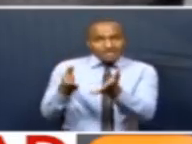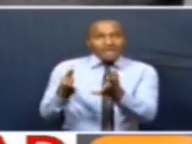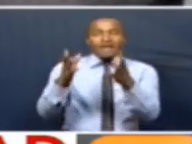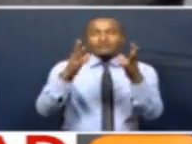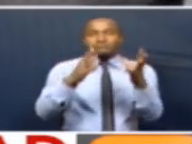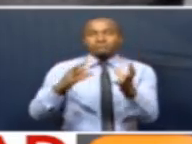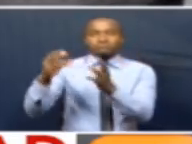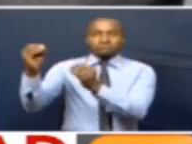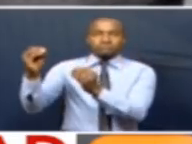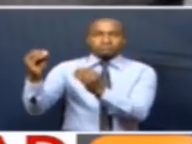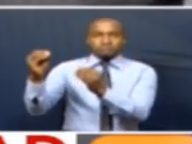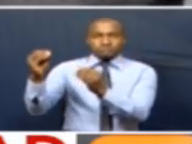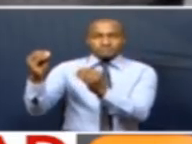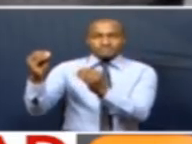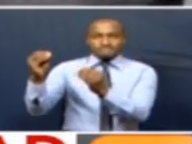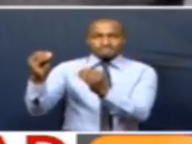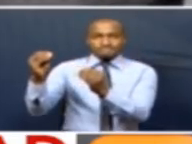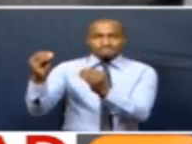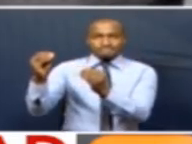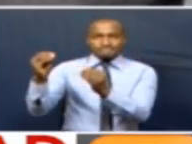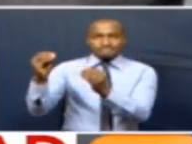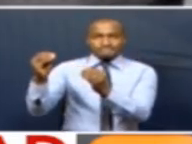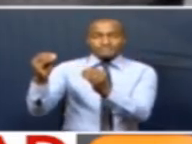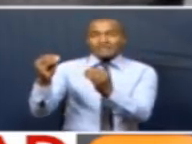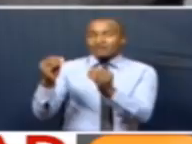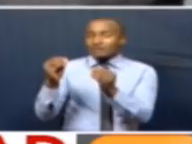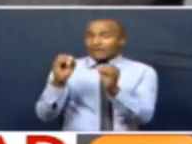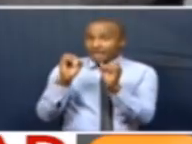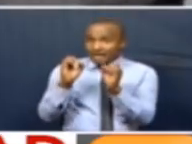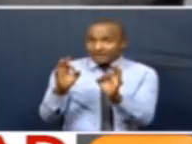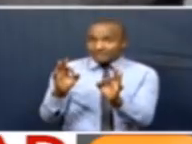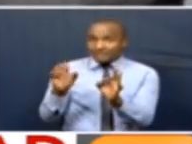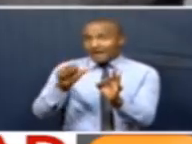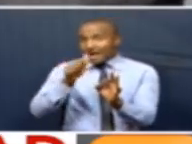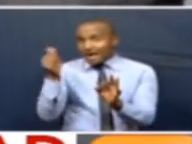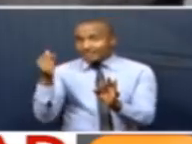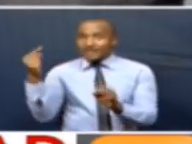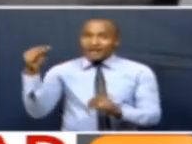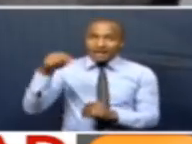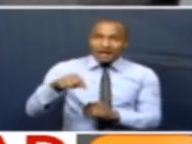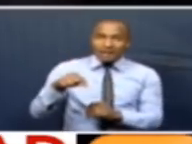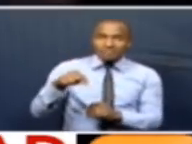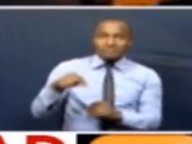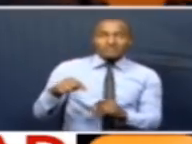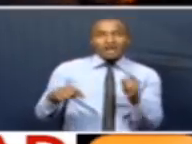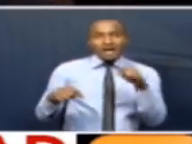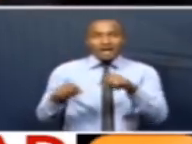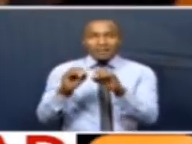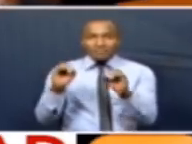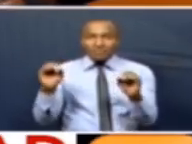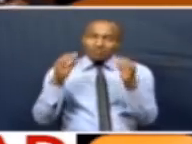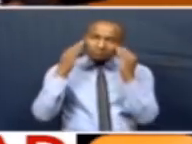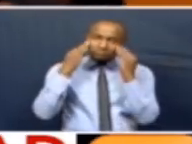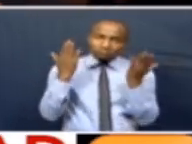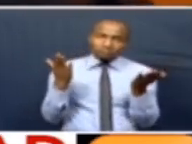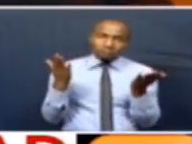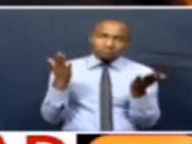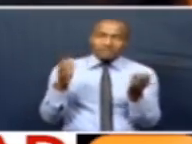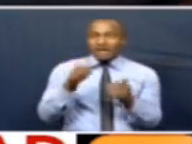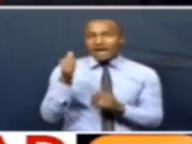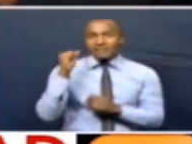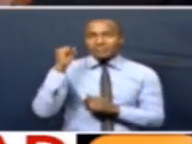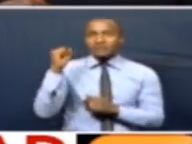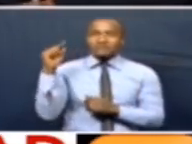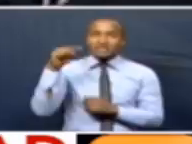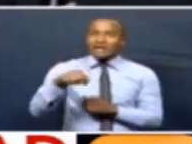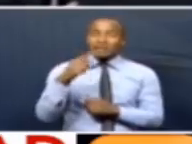hospital. Mm-hmm. So far, we are not sure in terms of who else, in terms of politicians, are inside the current